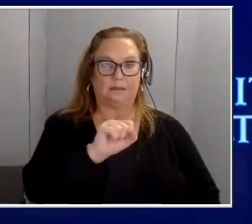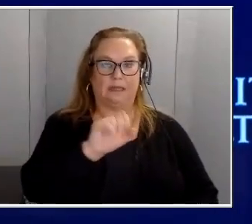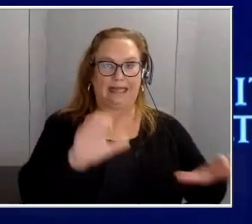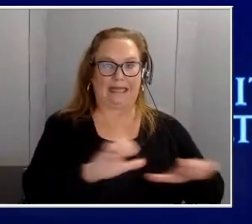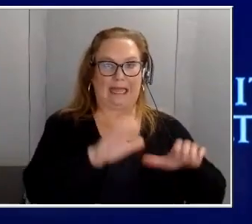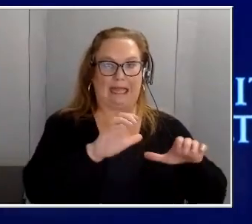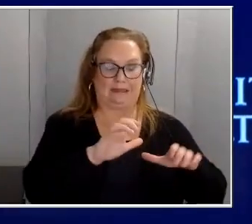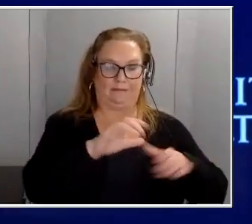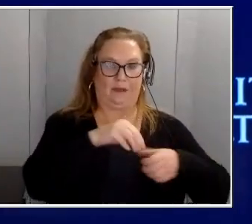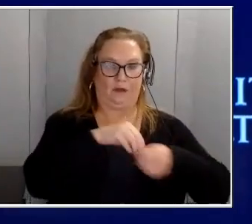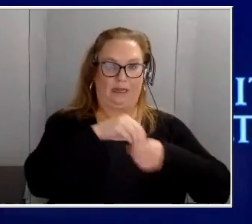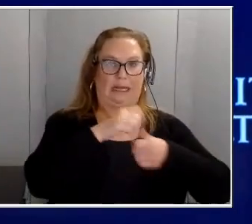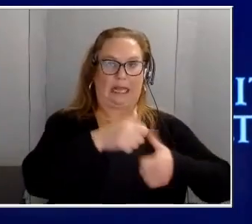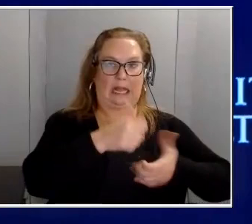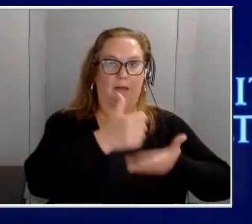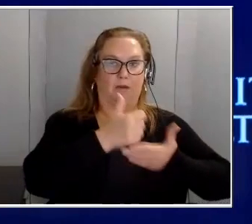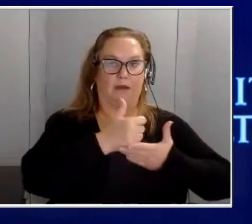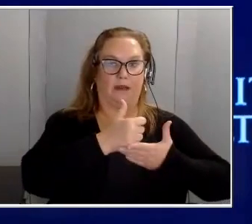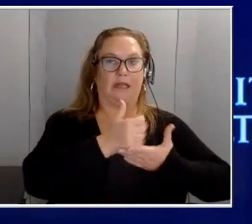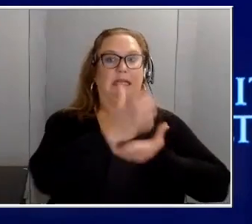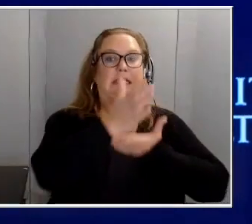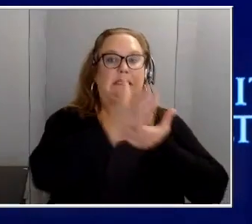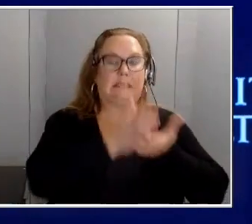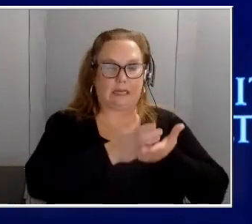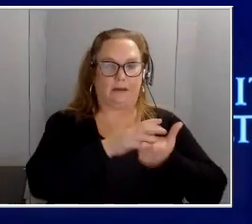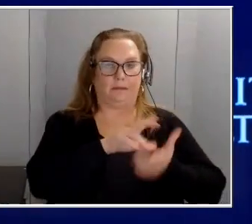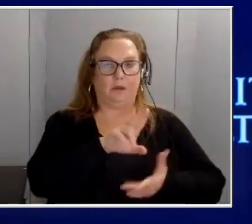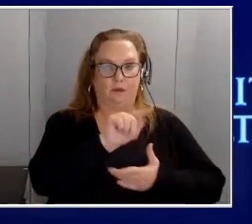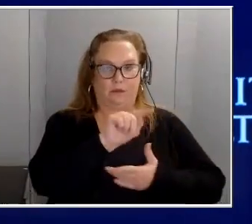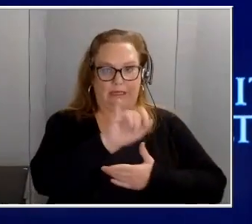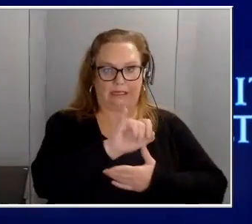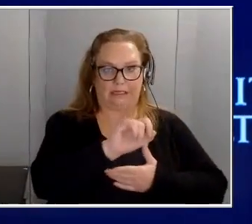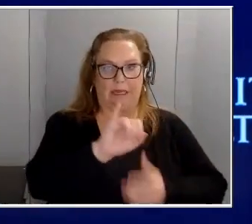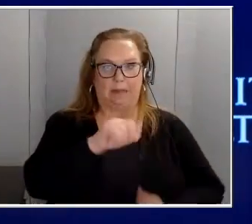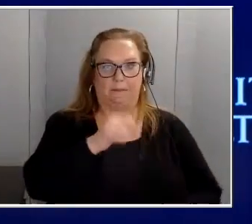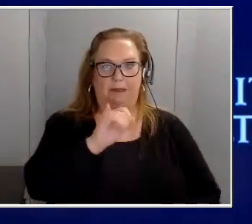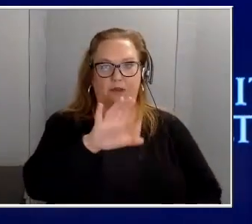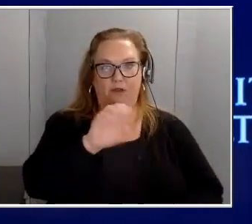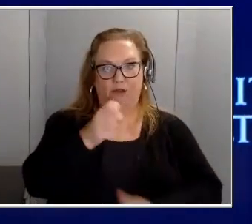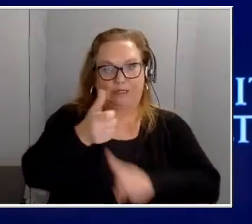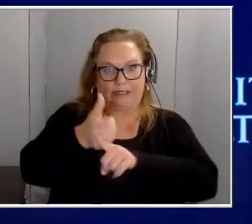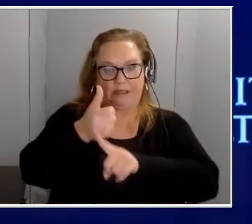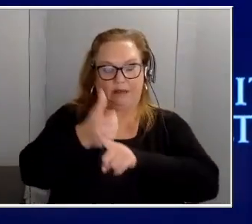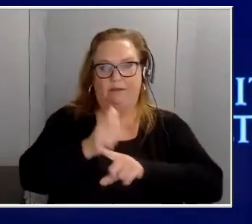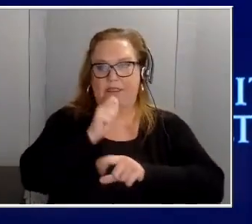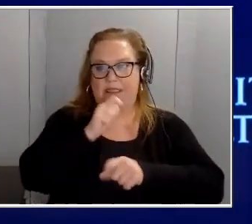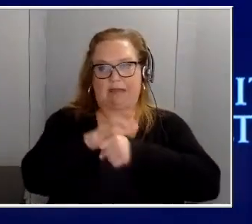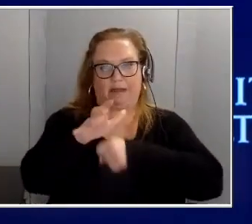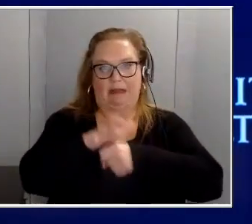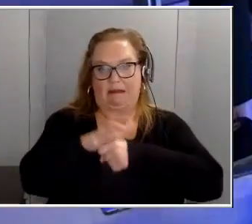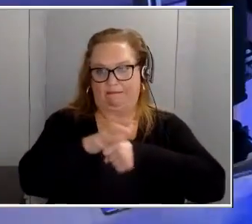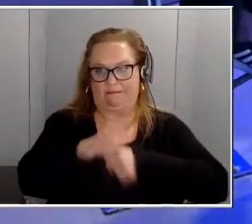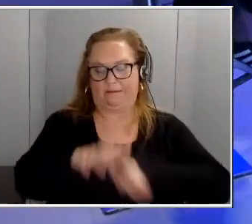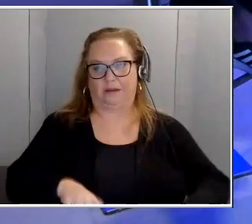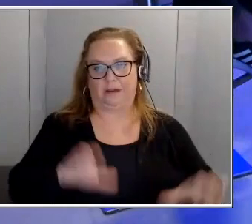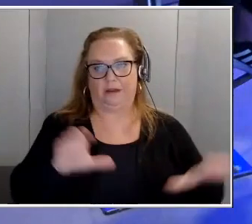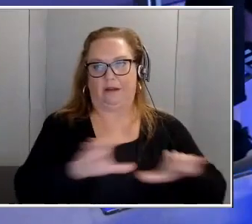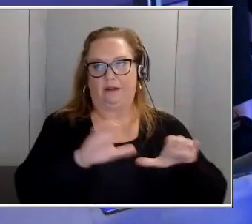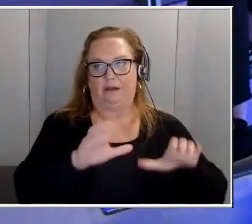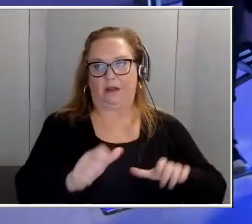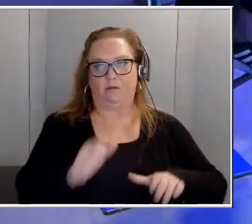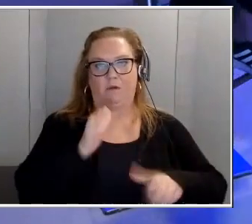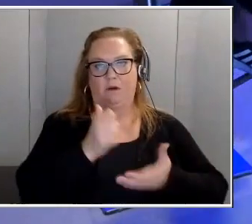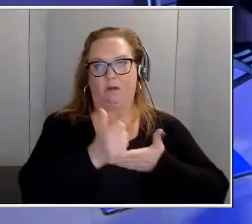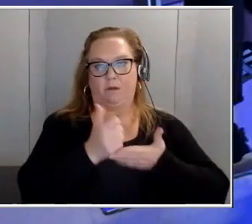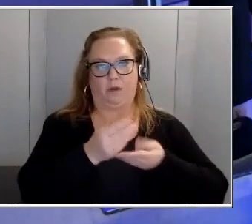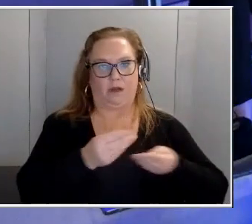ingredient can help prevent some urinary tract infections, but the juice itself does not have enough of that active ingredient. It will not help you get rid of one, that's